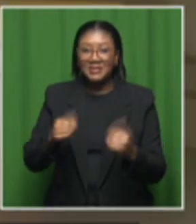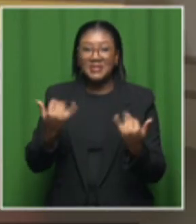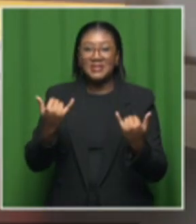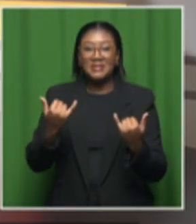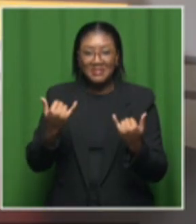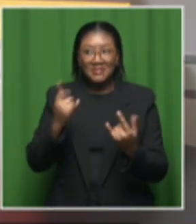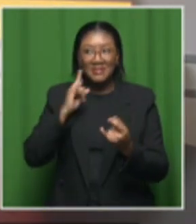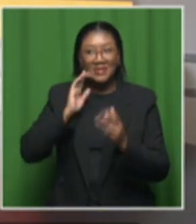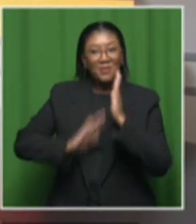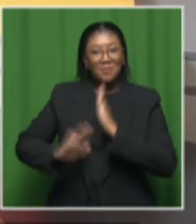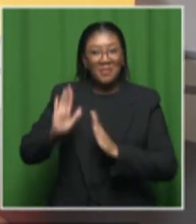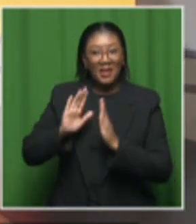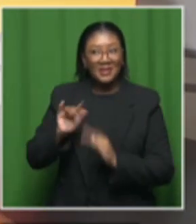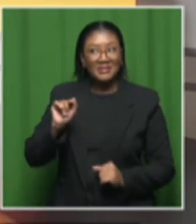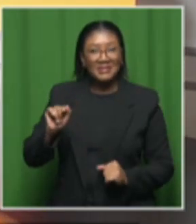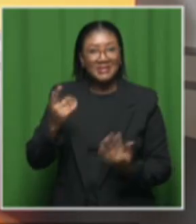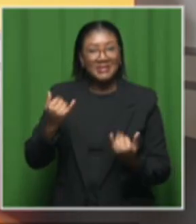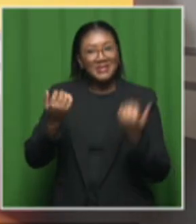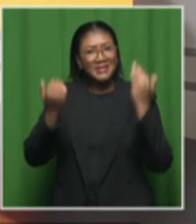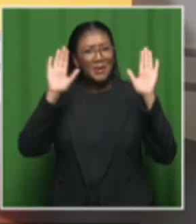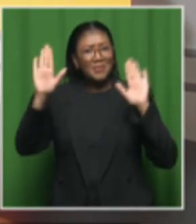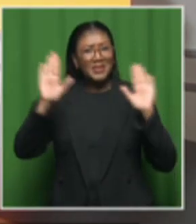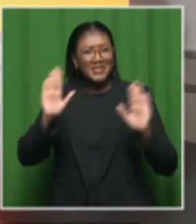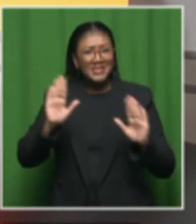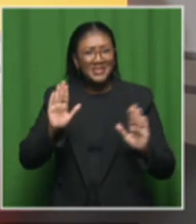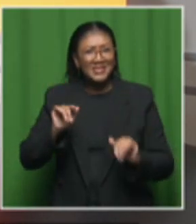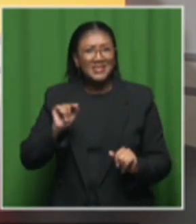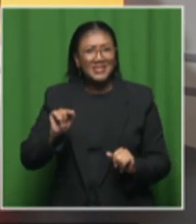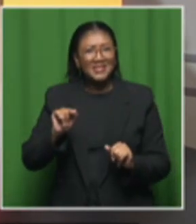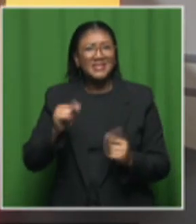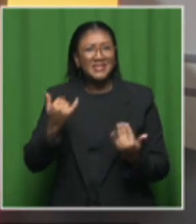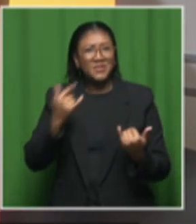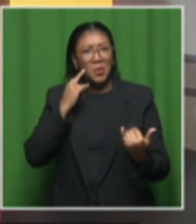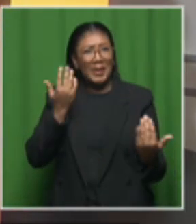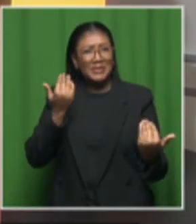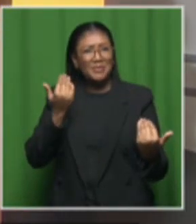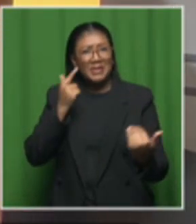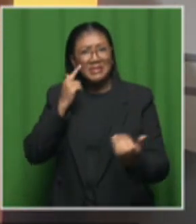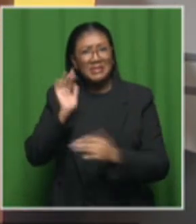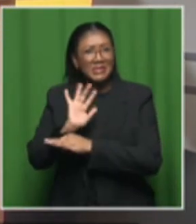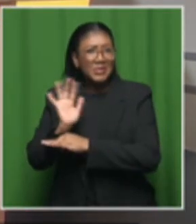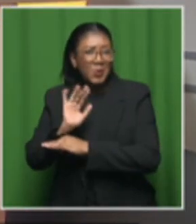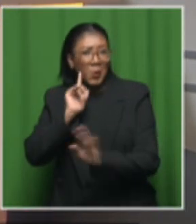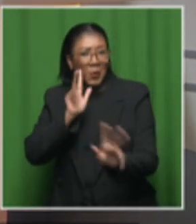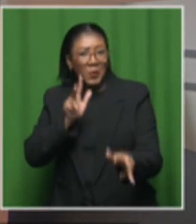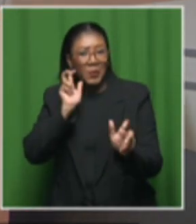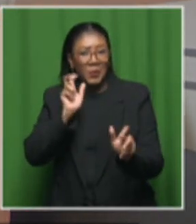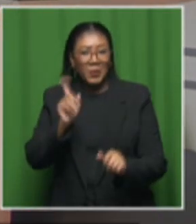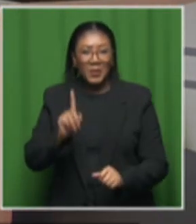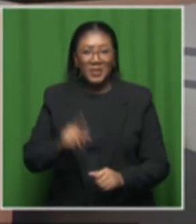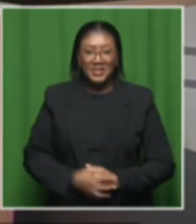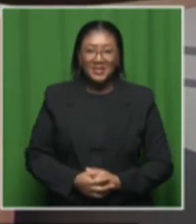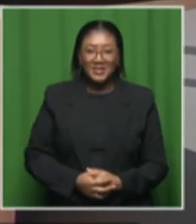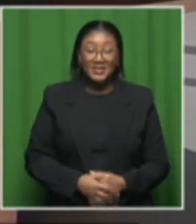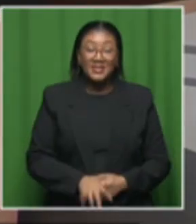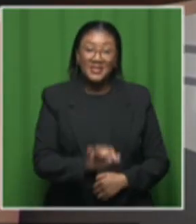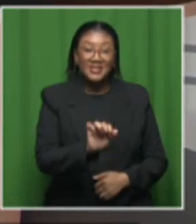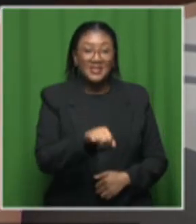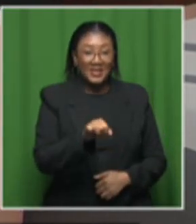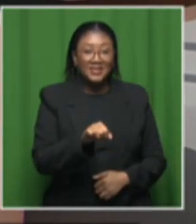us a little bit more about this exhibition and what people can really expect this time around. Okay, cool. So as you've mentioned